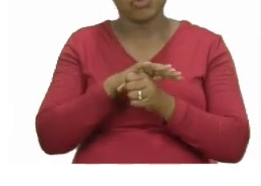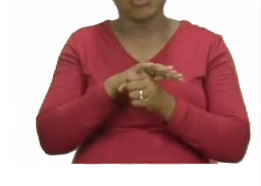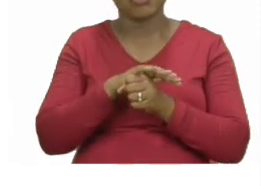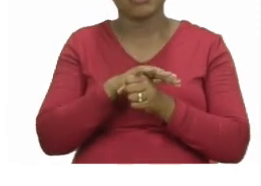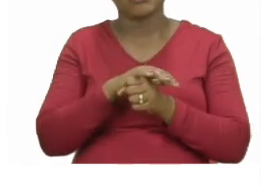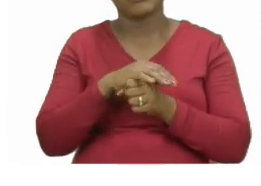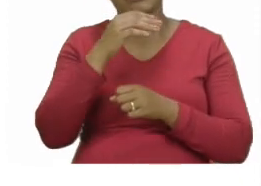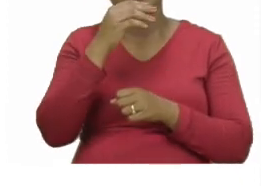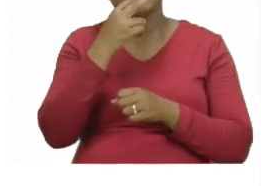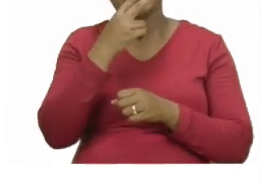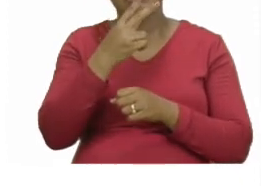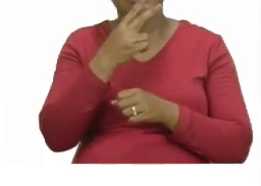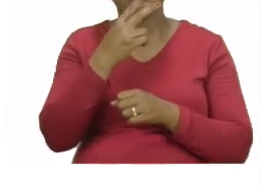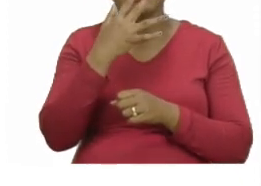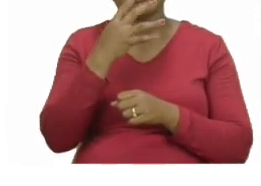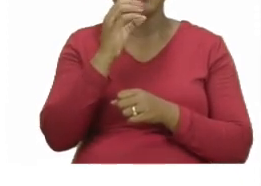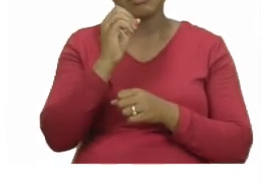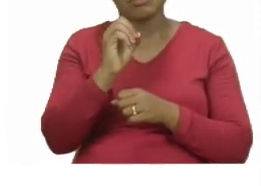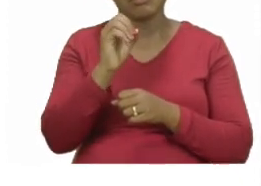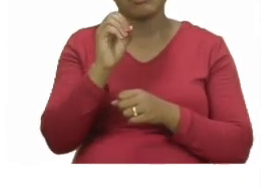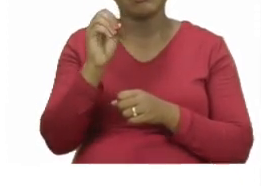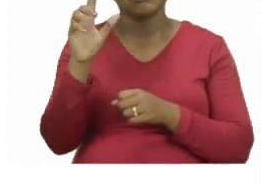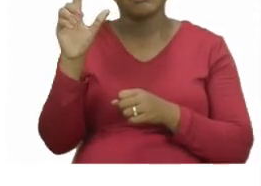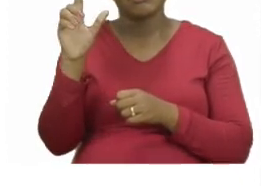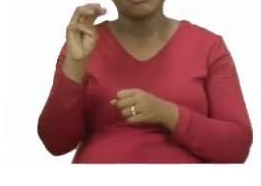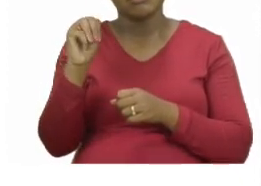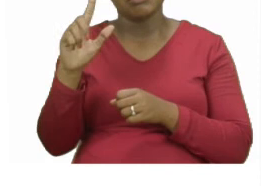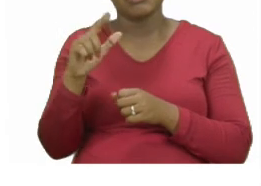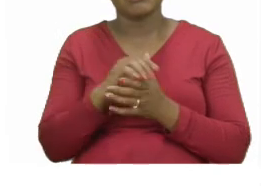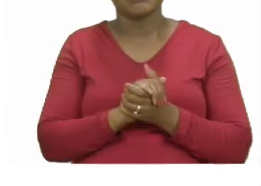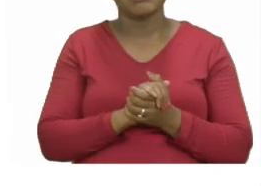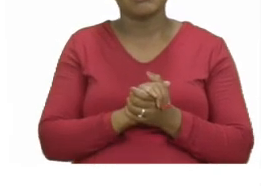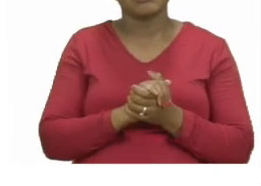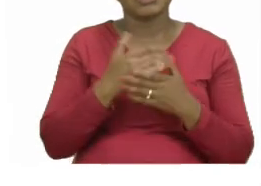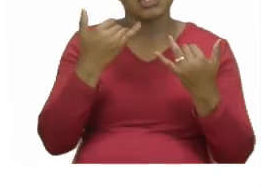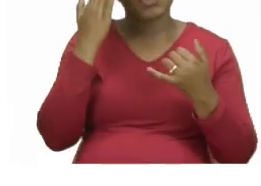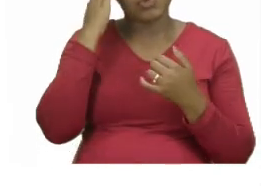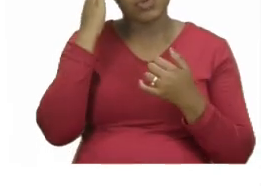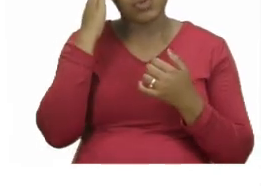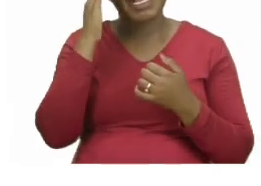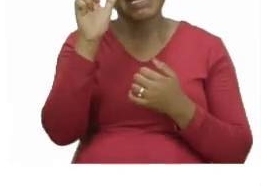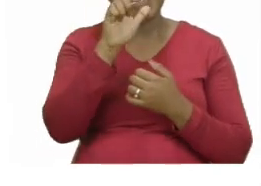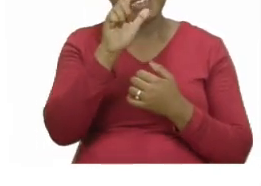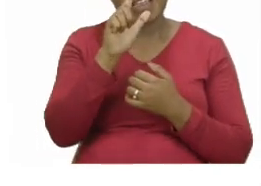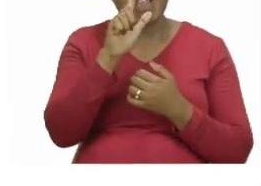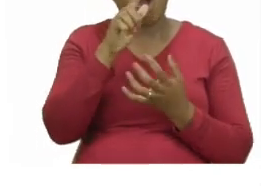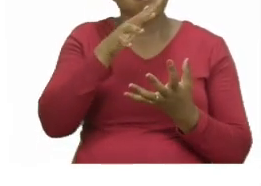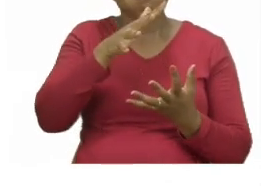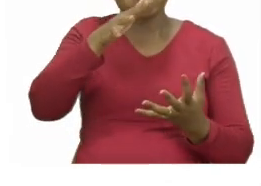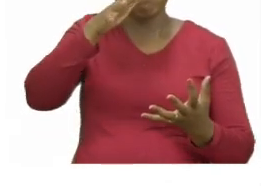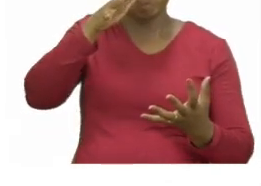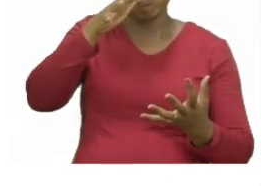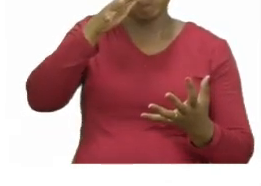that liters are more than milliliters. So you have to now go and look